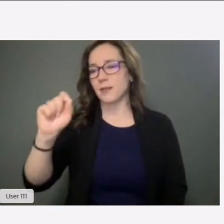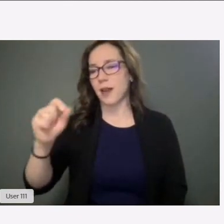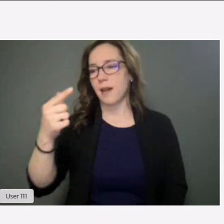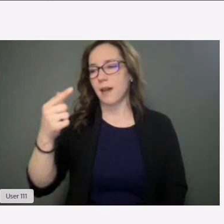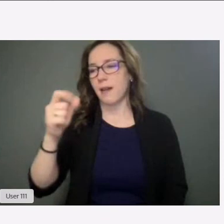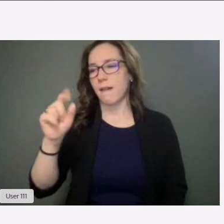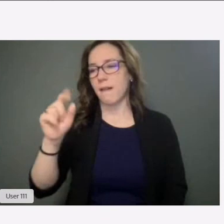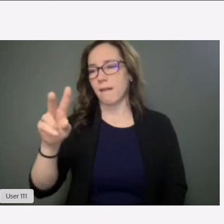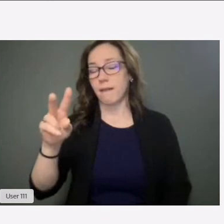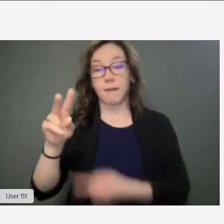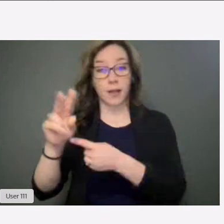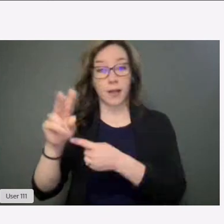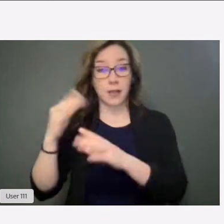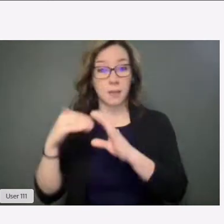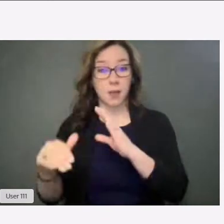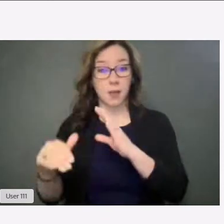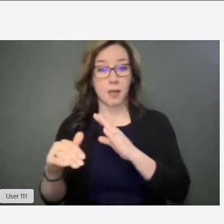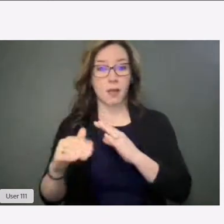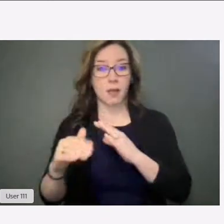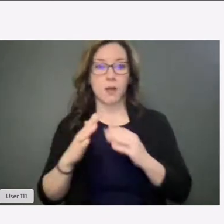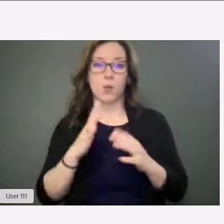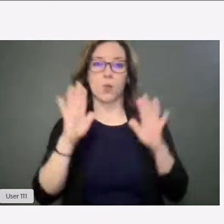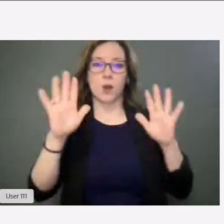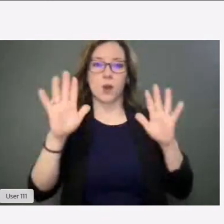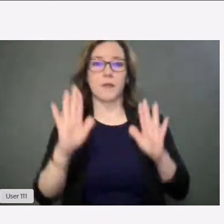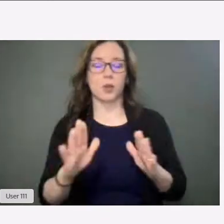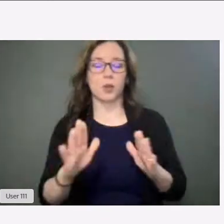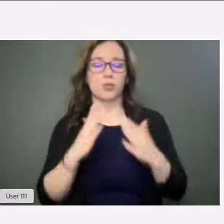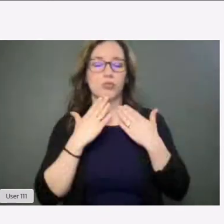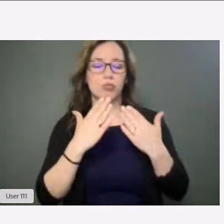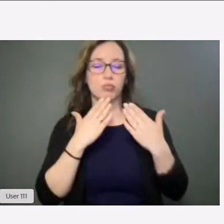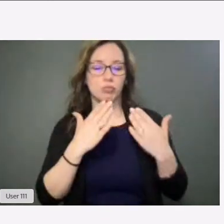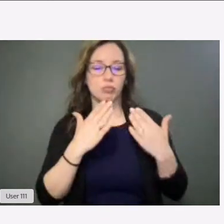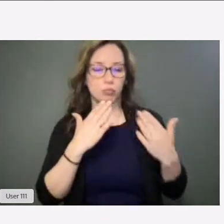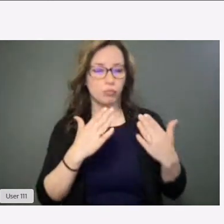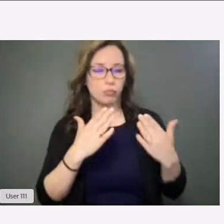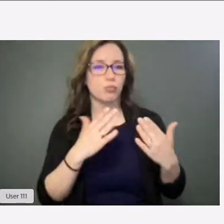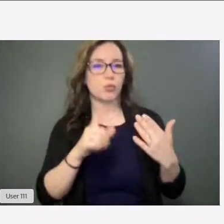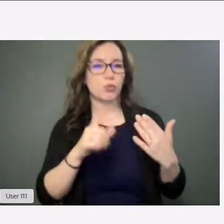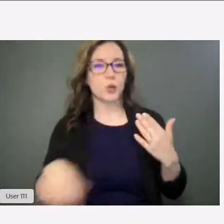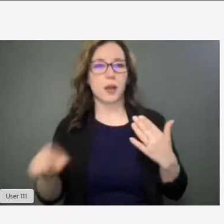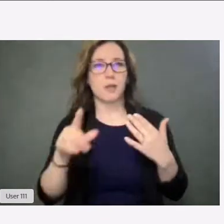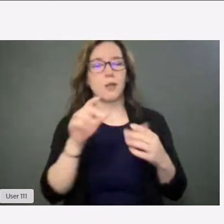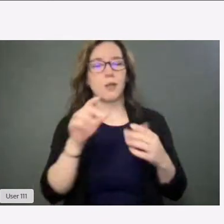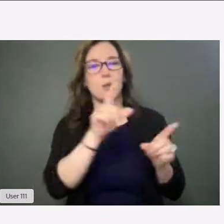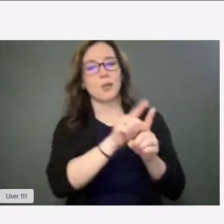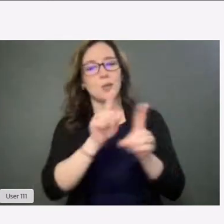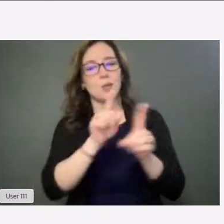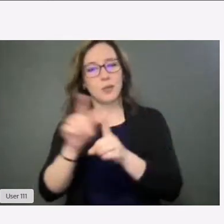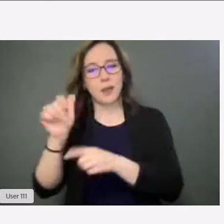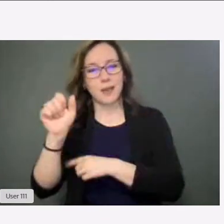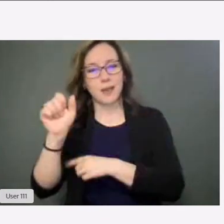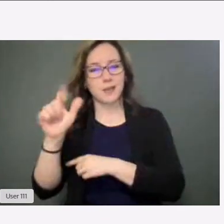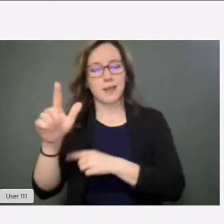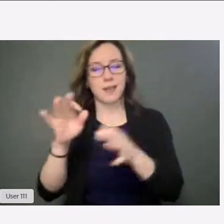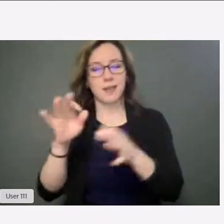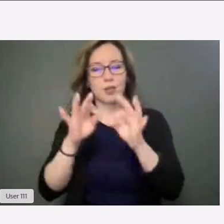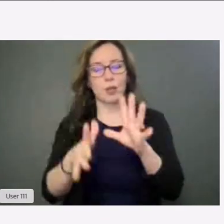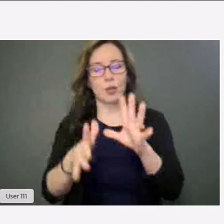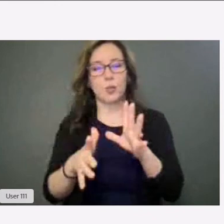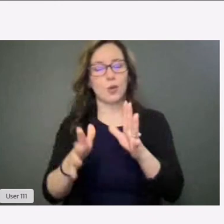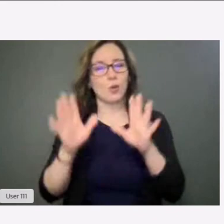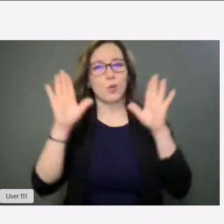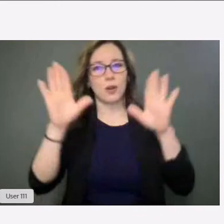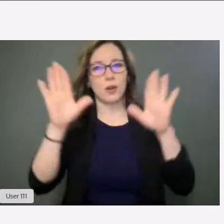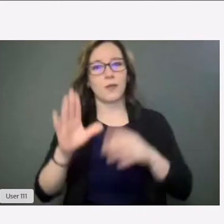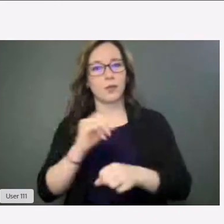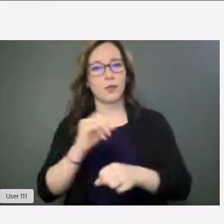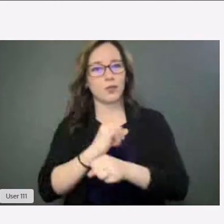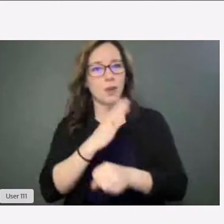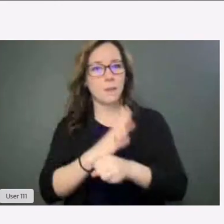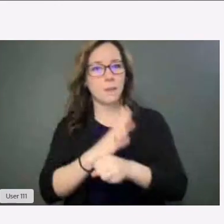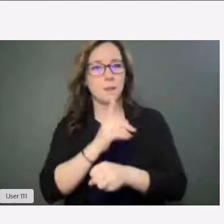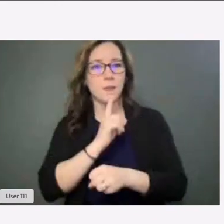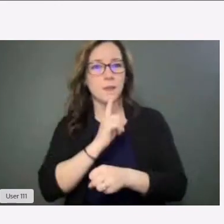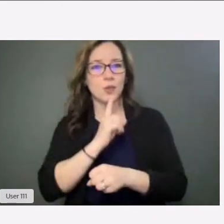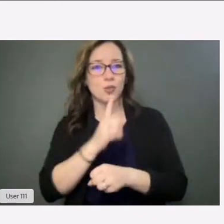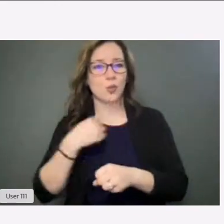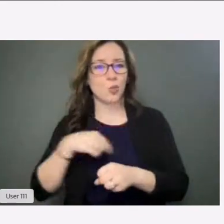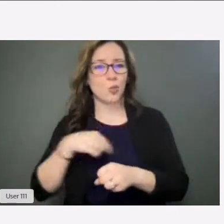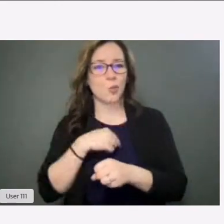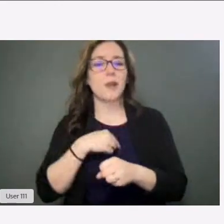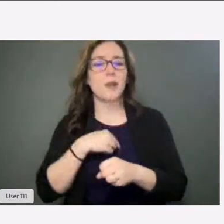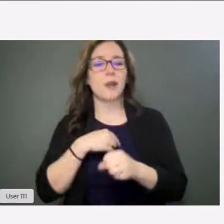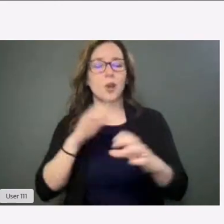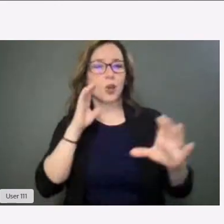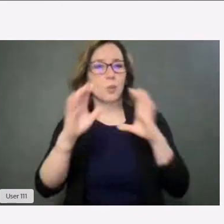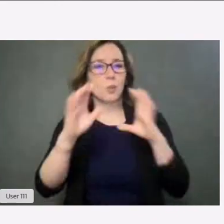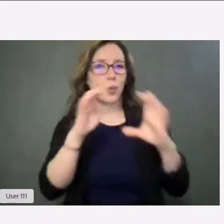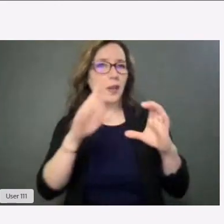FEMA.DHS.gov. Great to speak with you all today. Also want to give a shout out to our ASL interpreter for doing a wonderful job, as always, making sure that